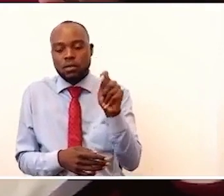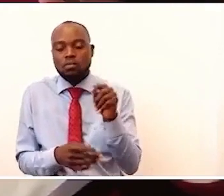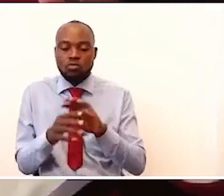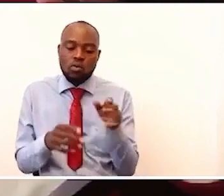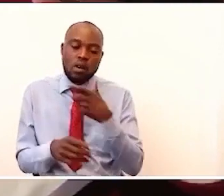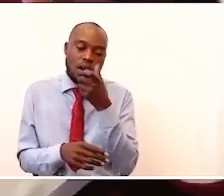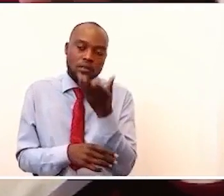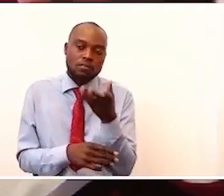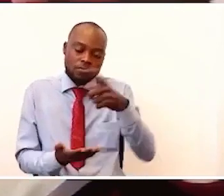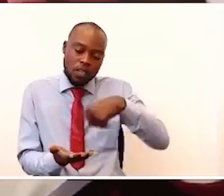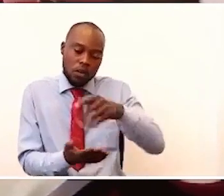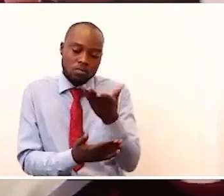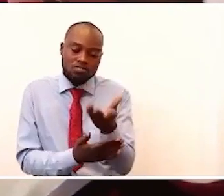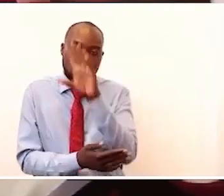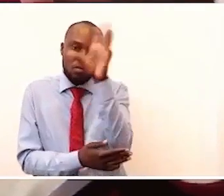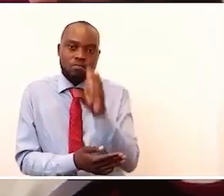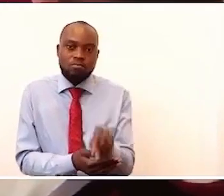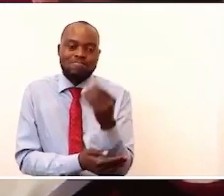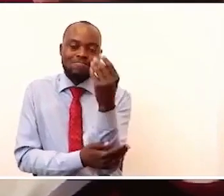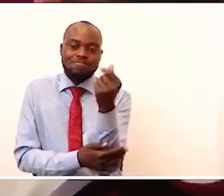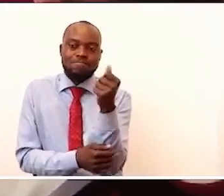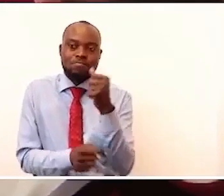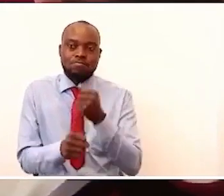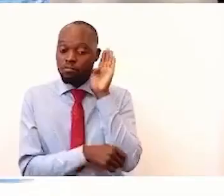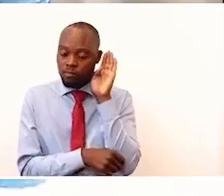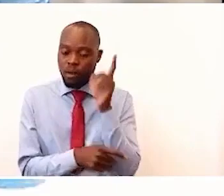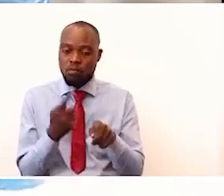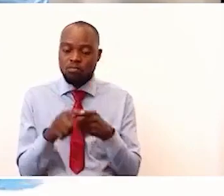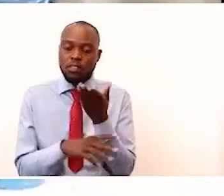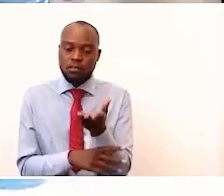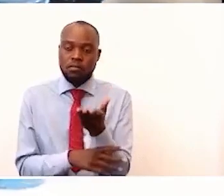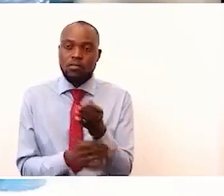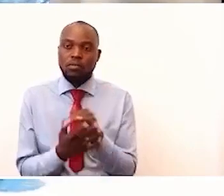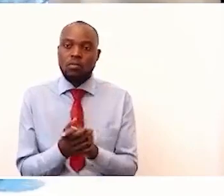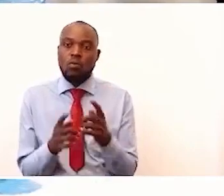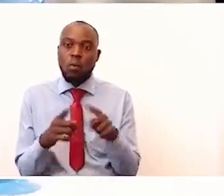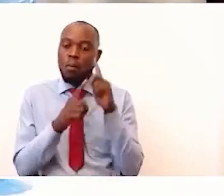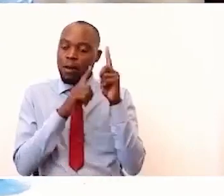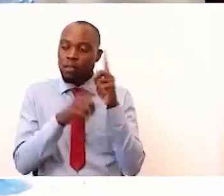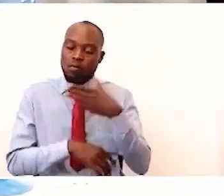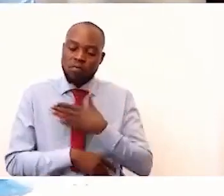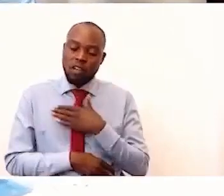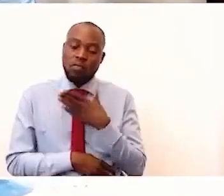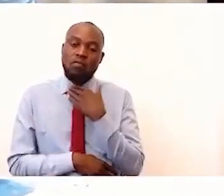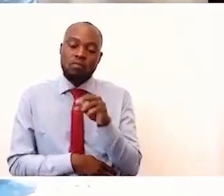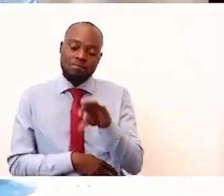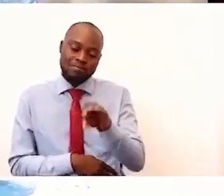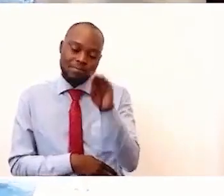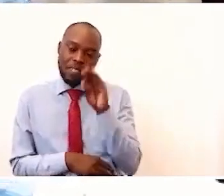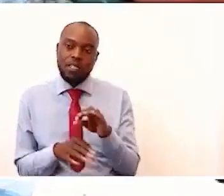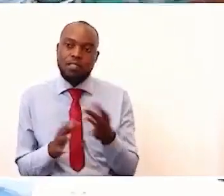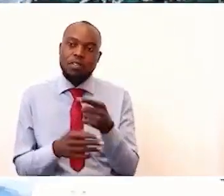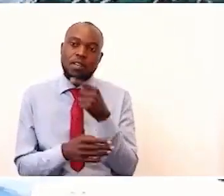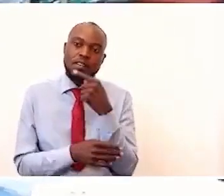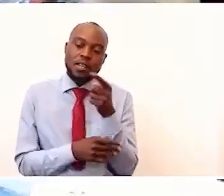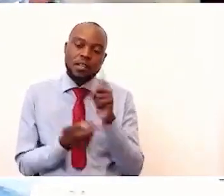around the African financial architecture? Thank you. I think for me, I want to pick up from what Okwara said.